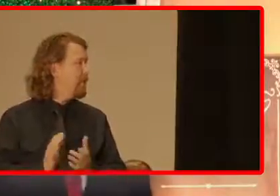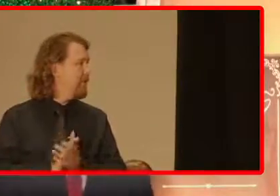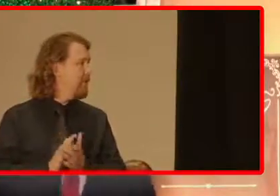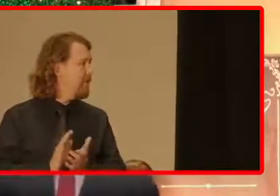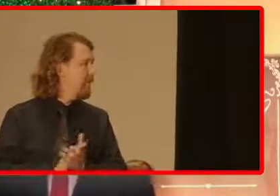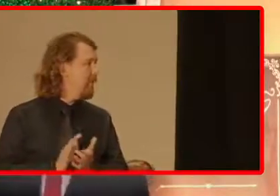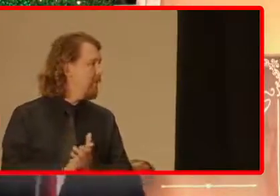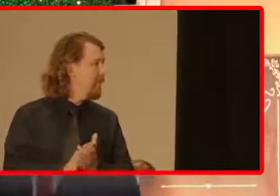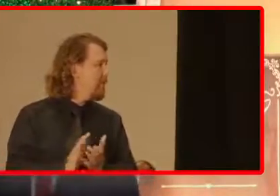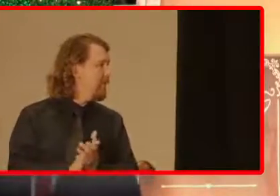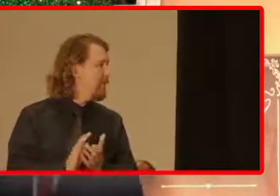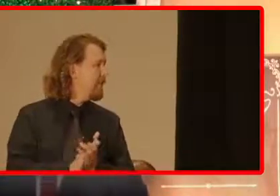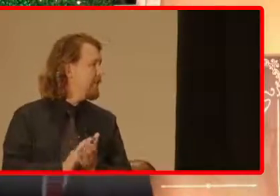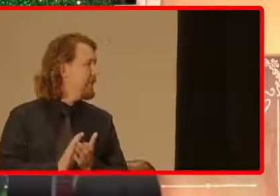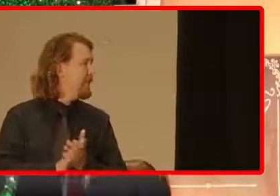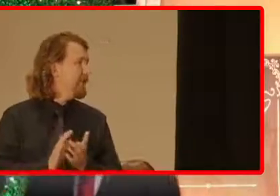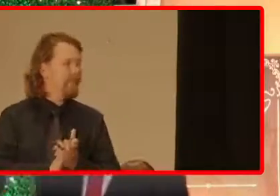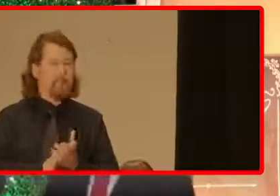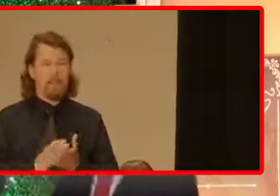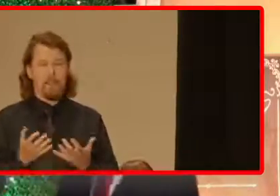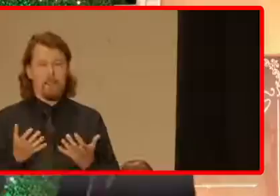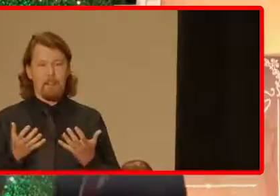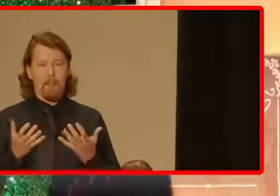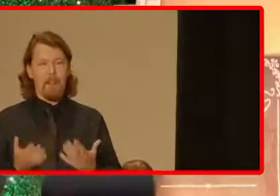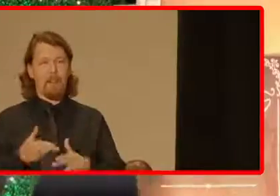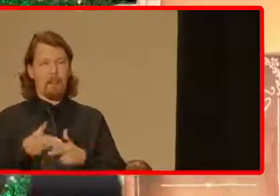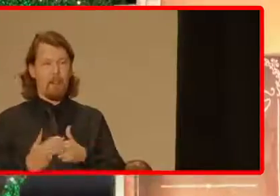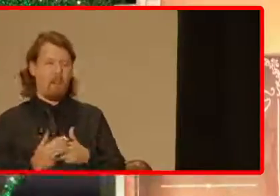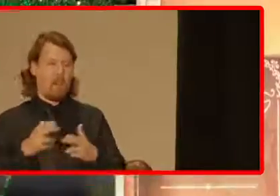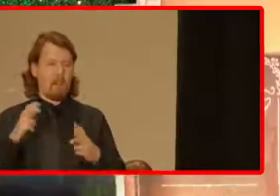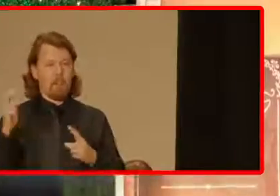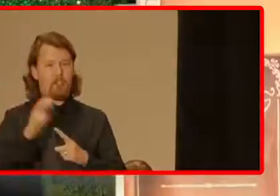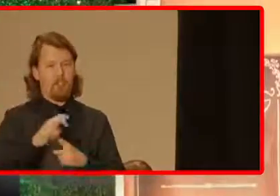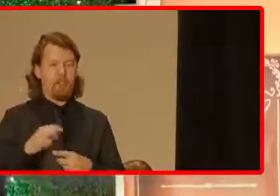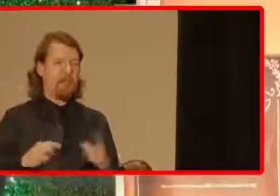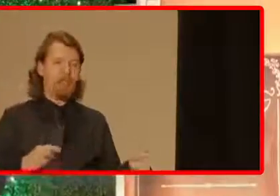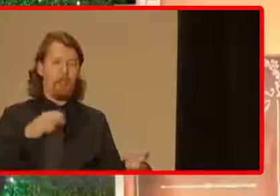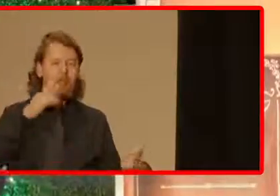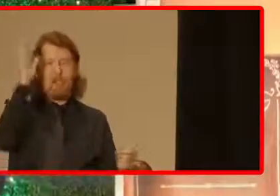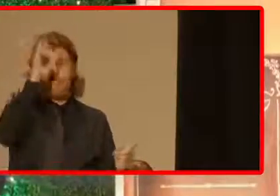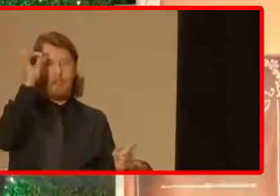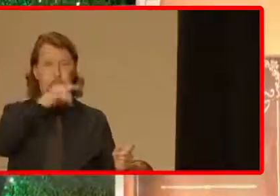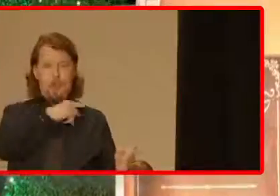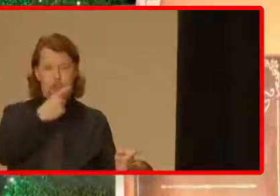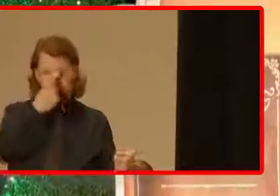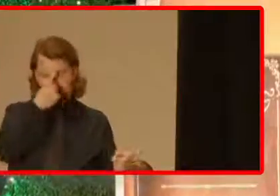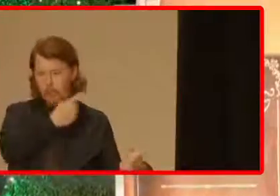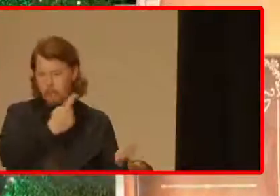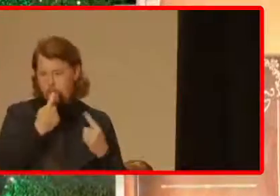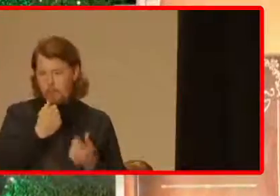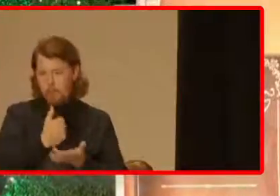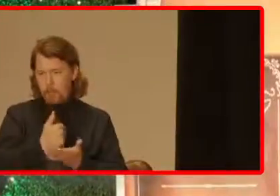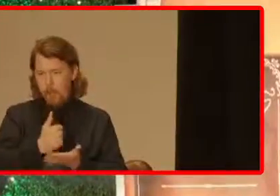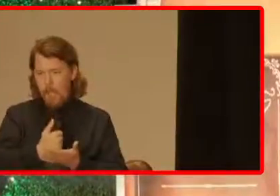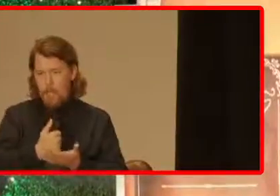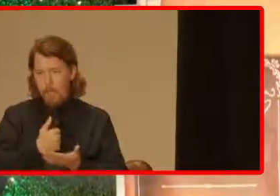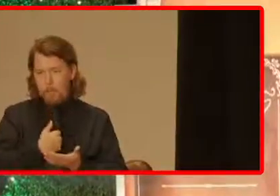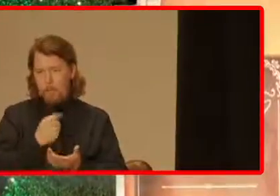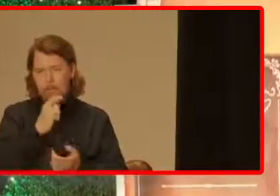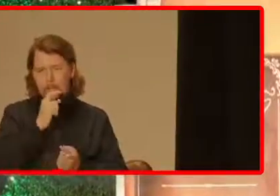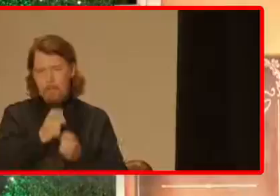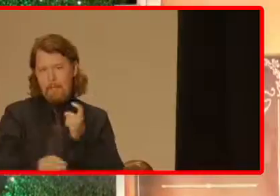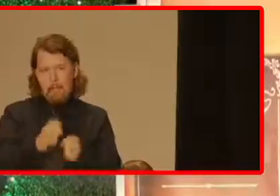He's our heavyweight champion. That's fantastic. Now, he didn't know. He just thought he was coming up here to help deliver.